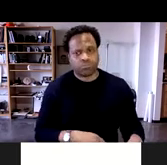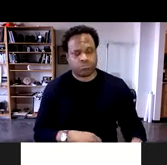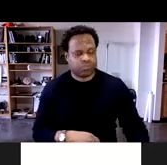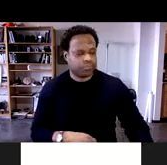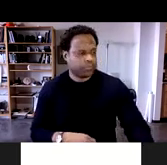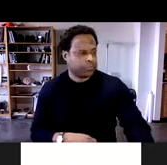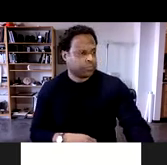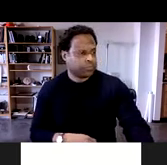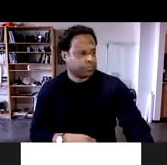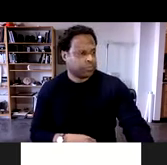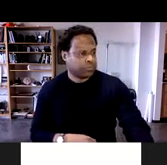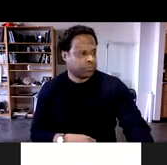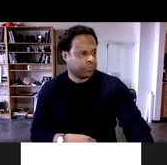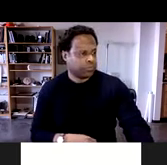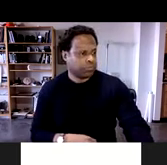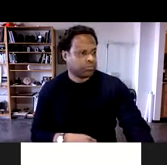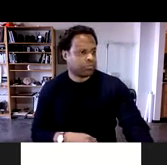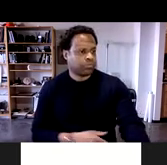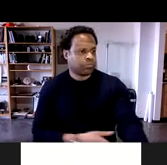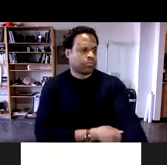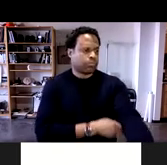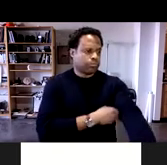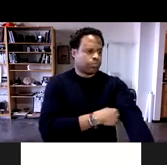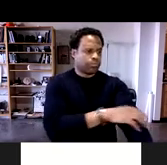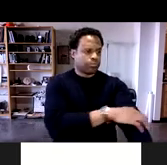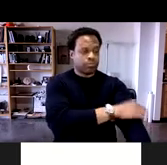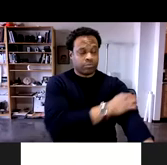I've seen this used before and it seems to work pretty well.